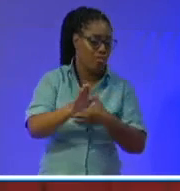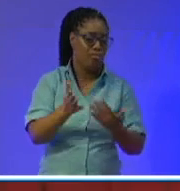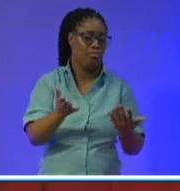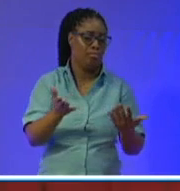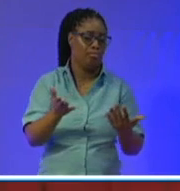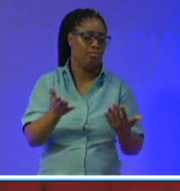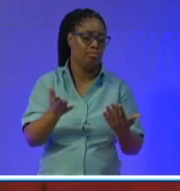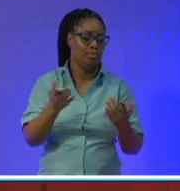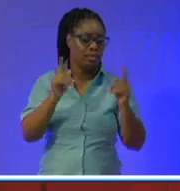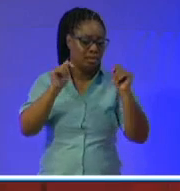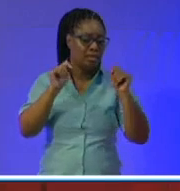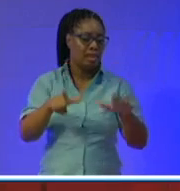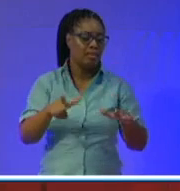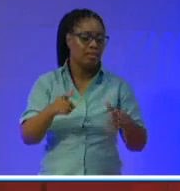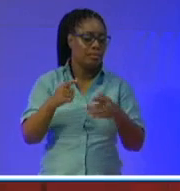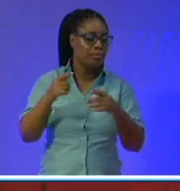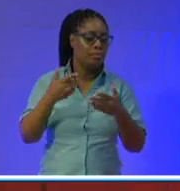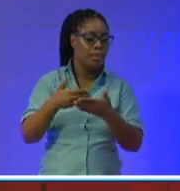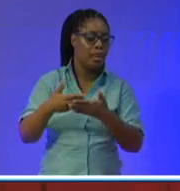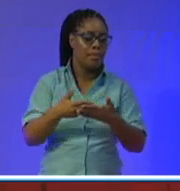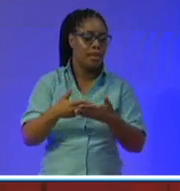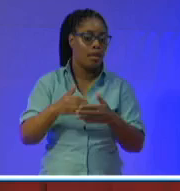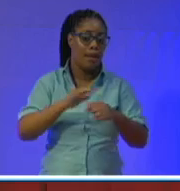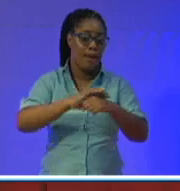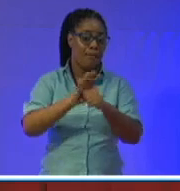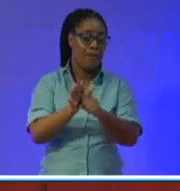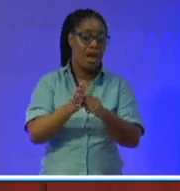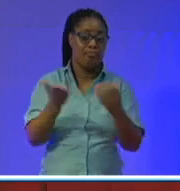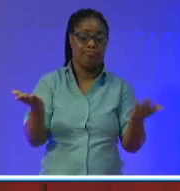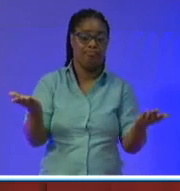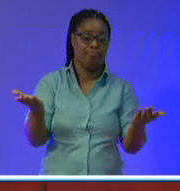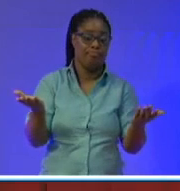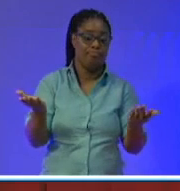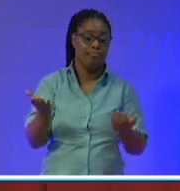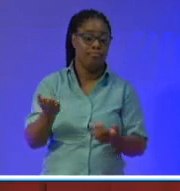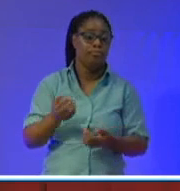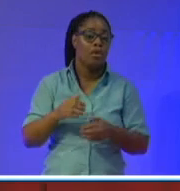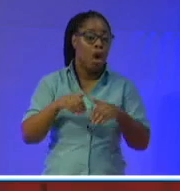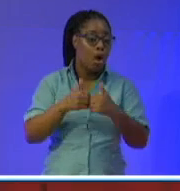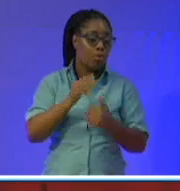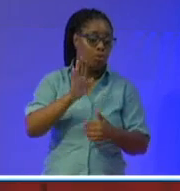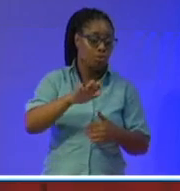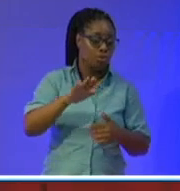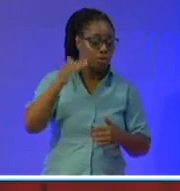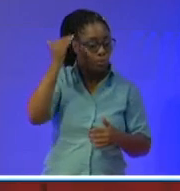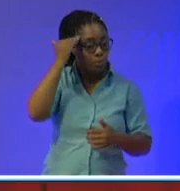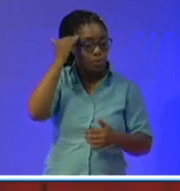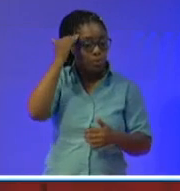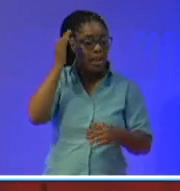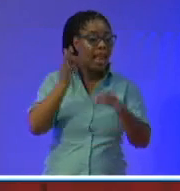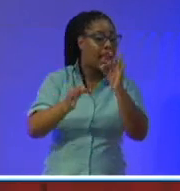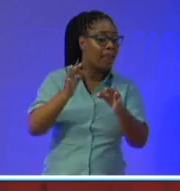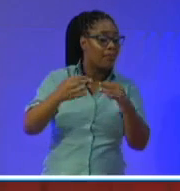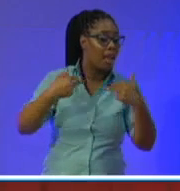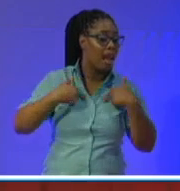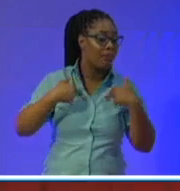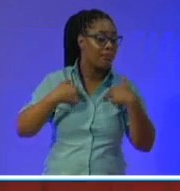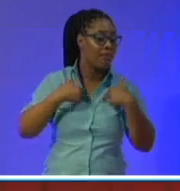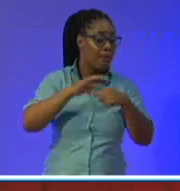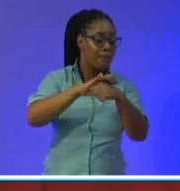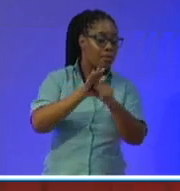this time that it was mother-to-child and not that the child was born and then got it from the mother who was positive? Or,